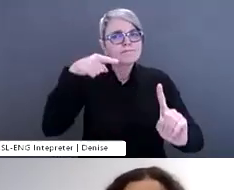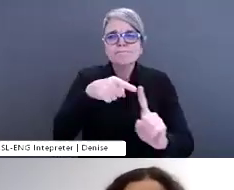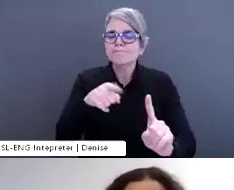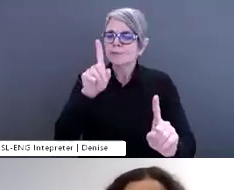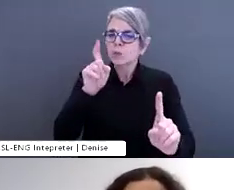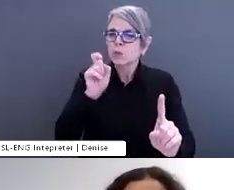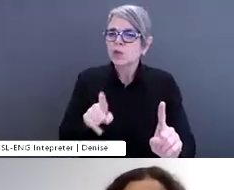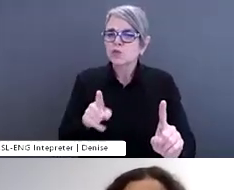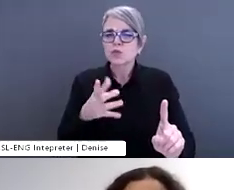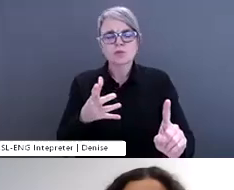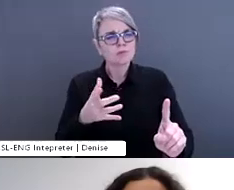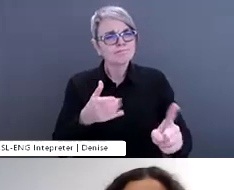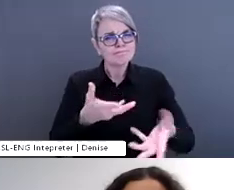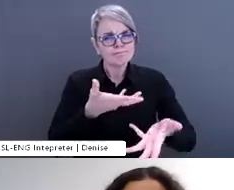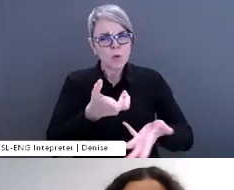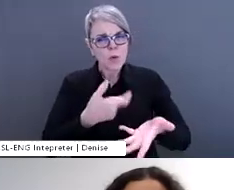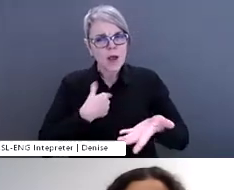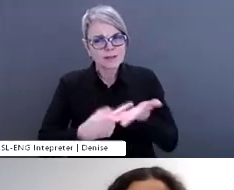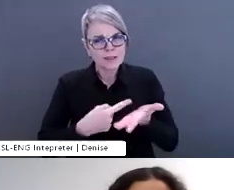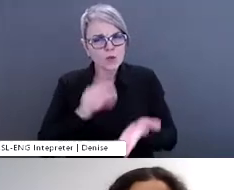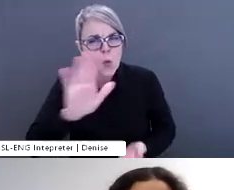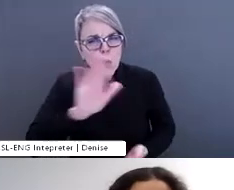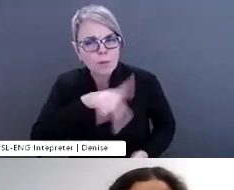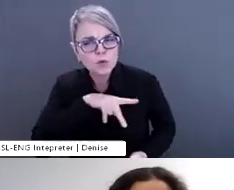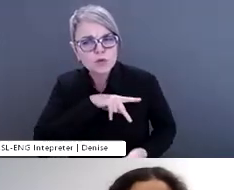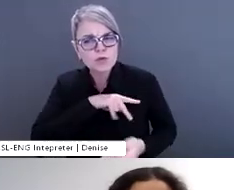assist you in a confidential manner.